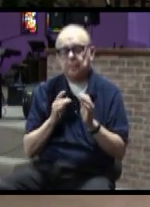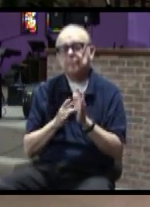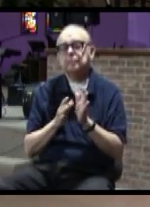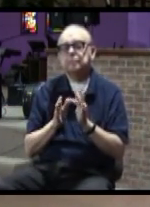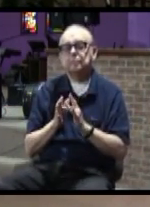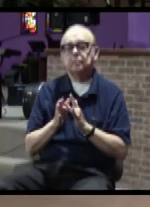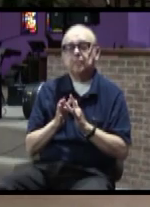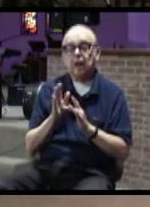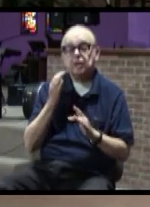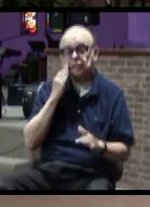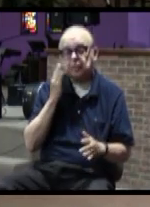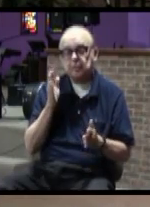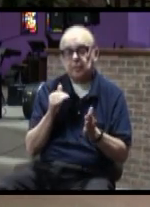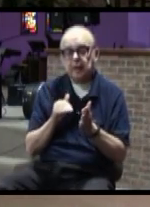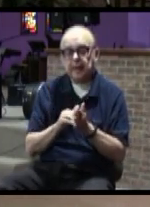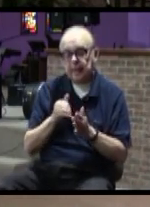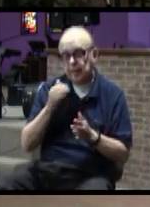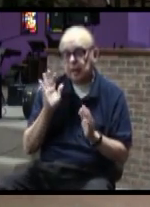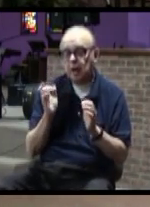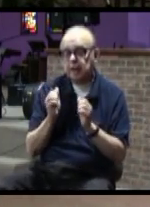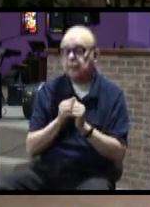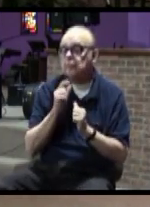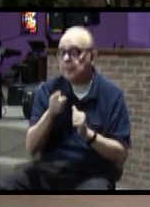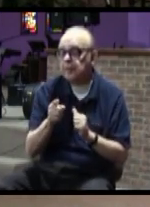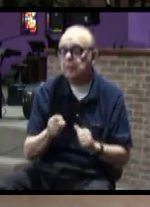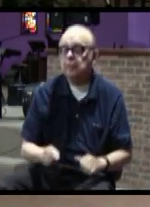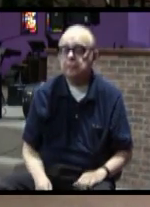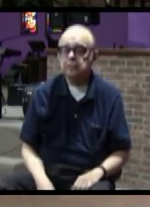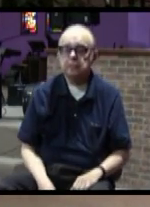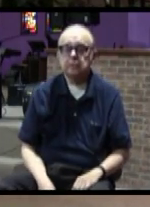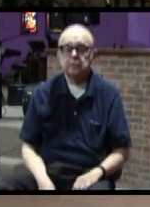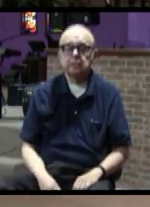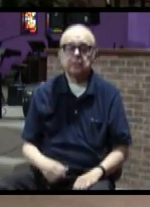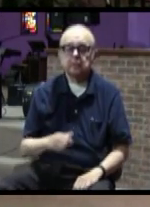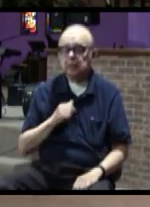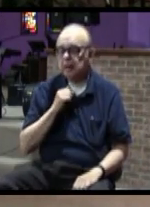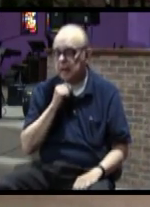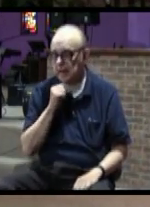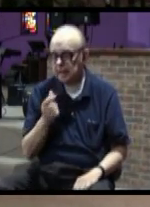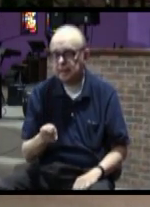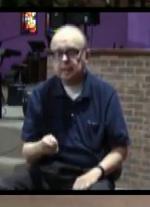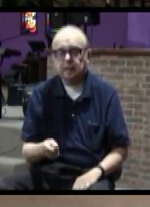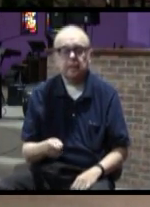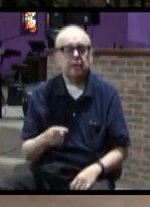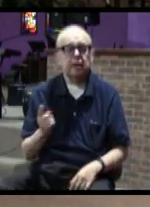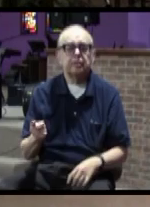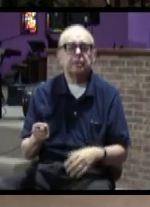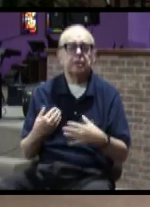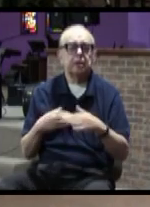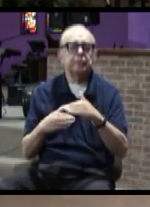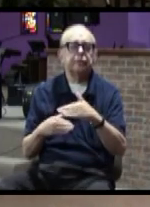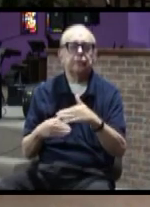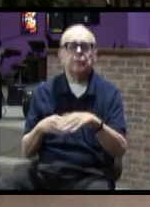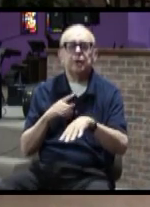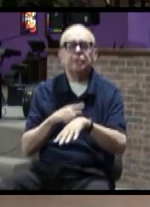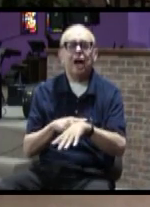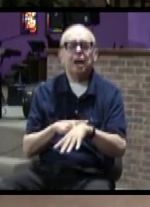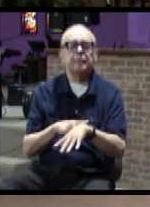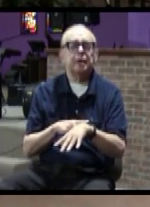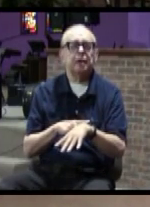talking about Jesus, do you know that God is right there? He is not confined to a time, a